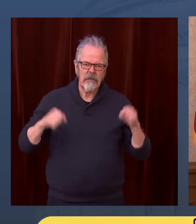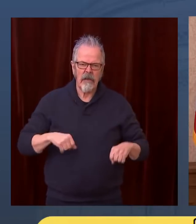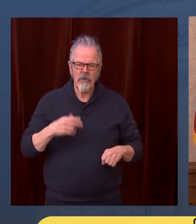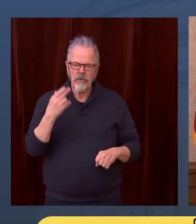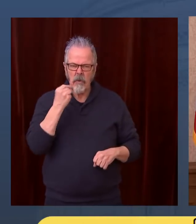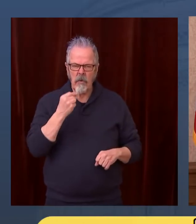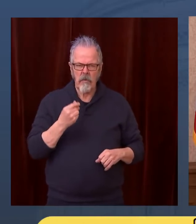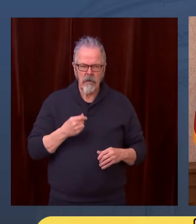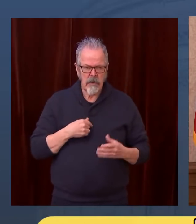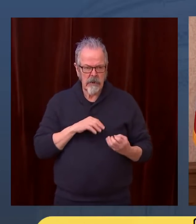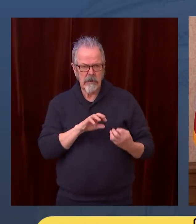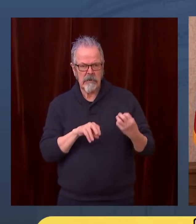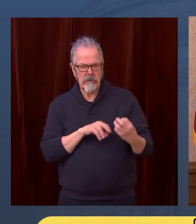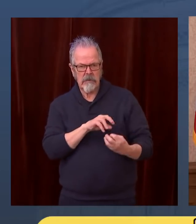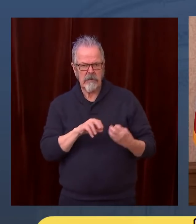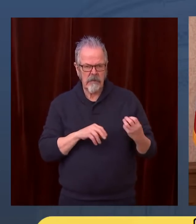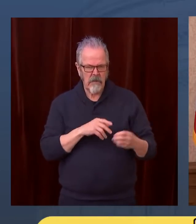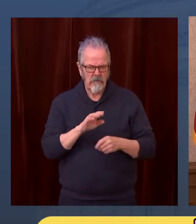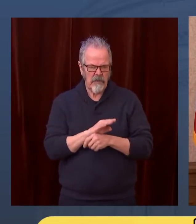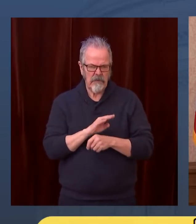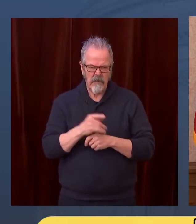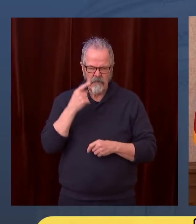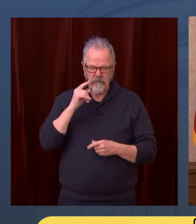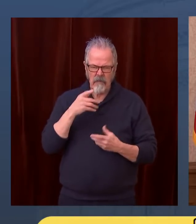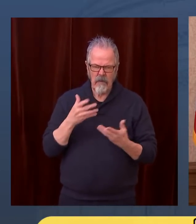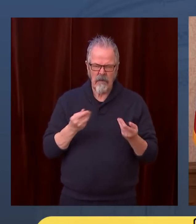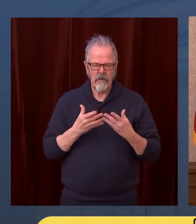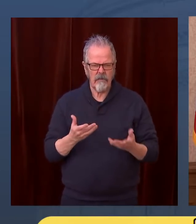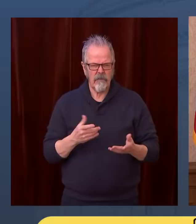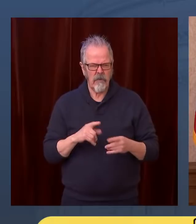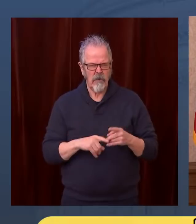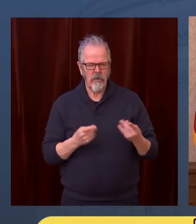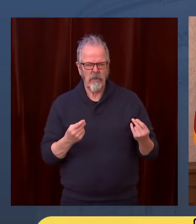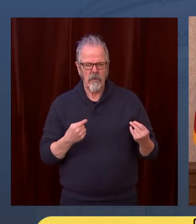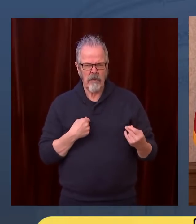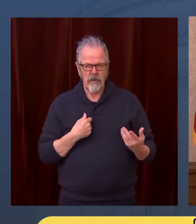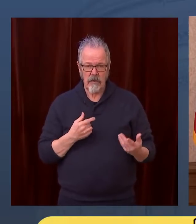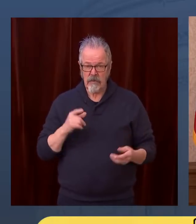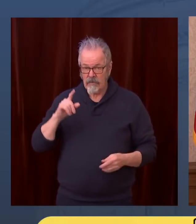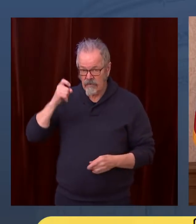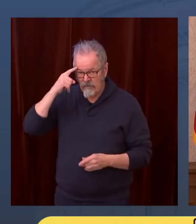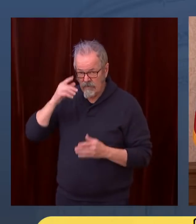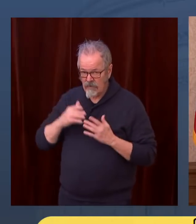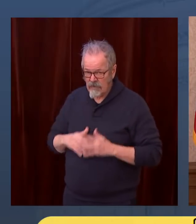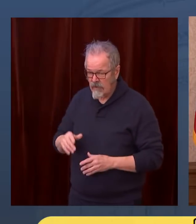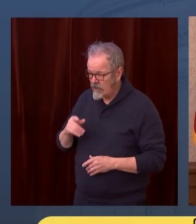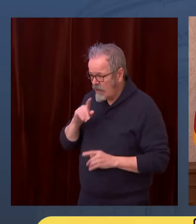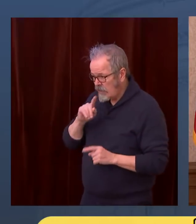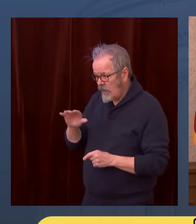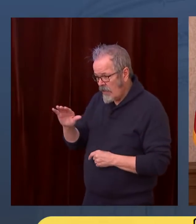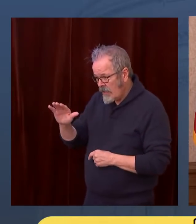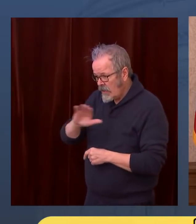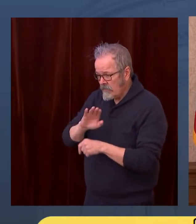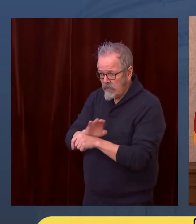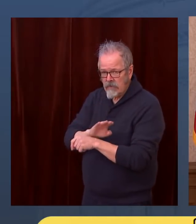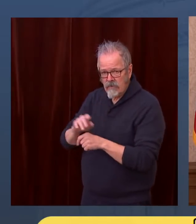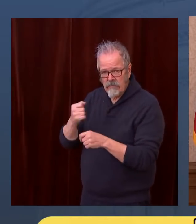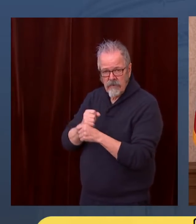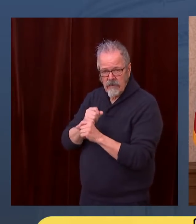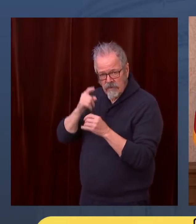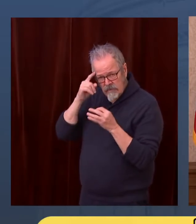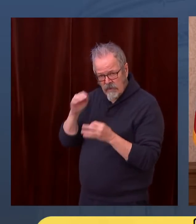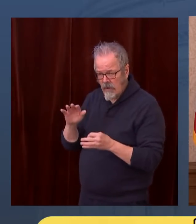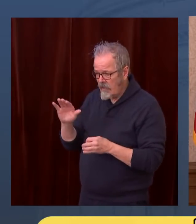Expletive you. How should they deal with that? Well, this will be up to them. They will have freedom to make a decision of what works for themselves